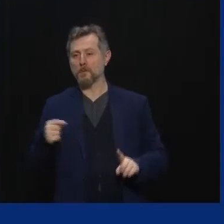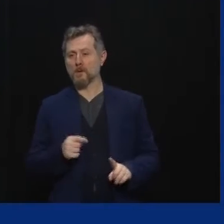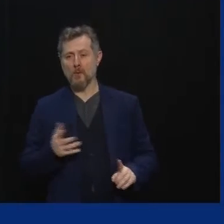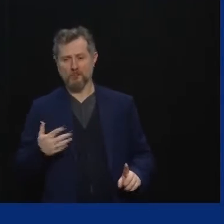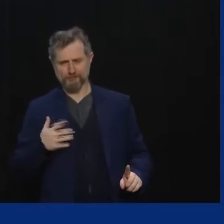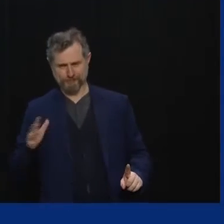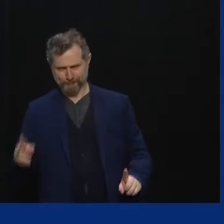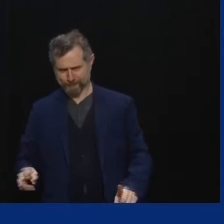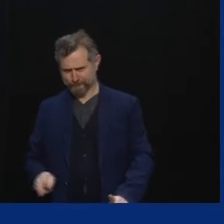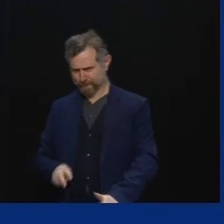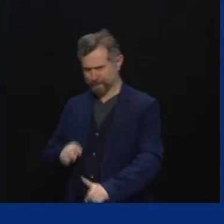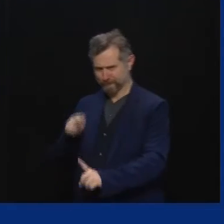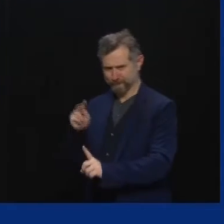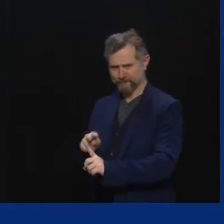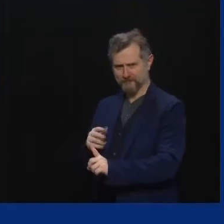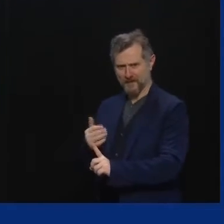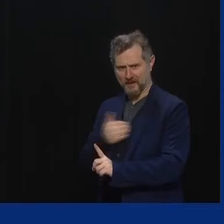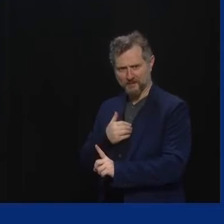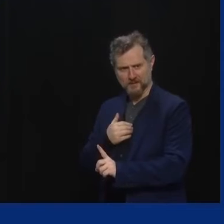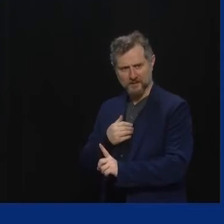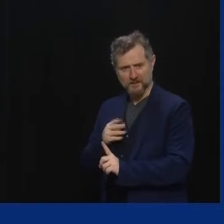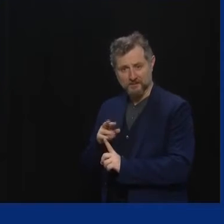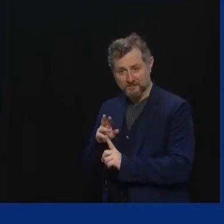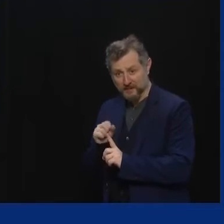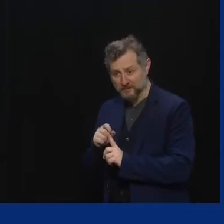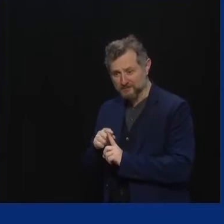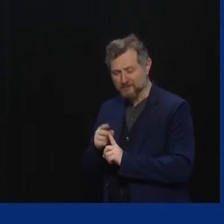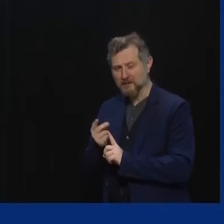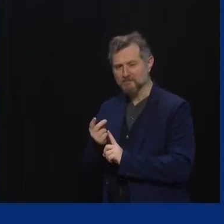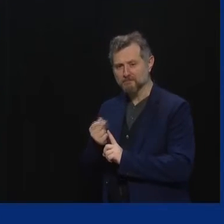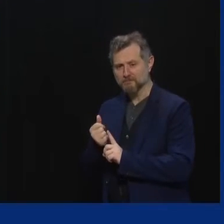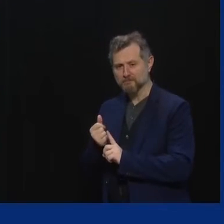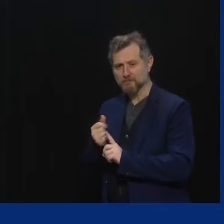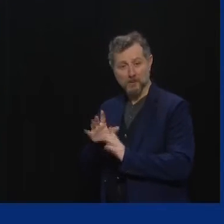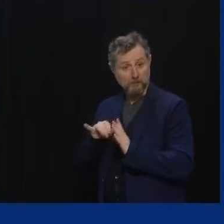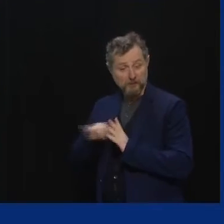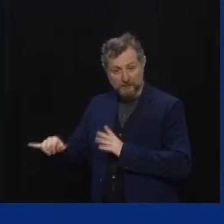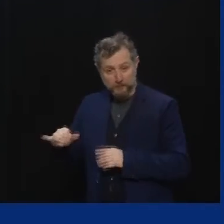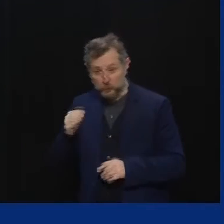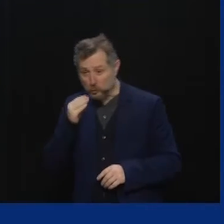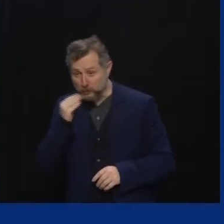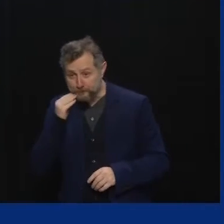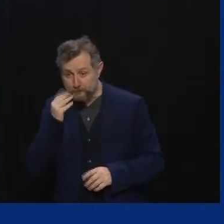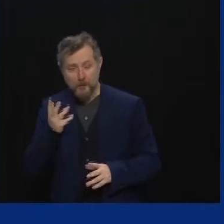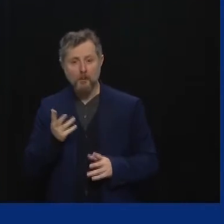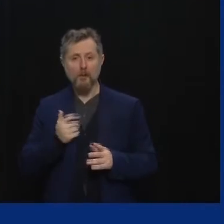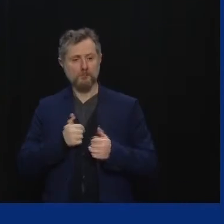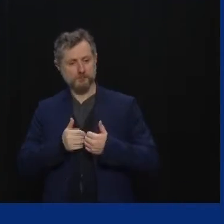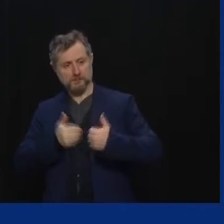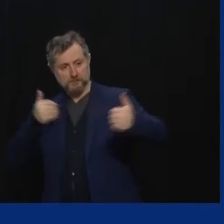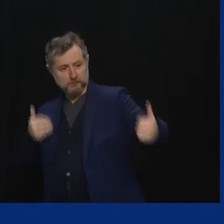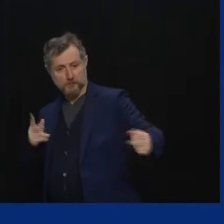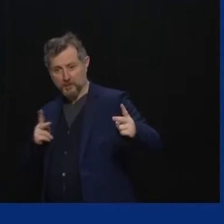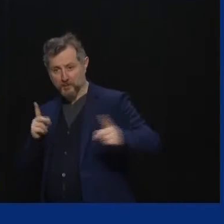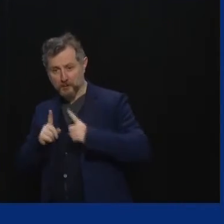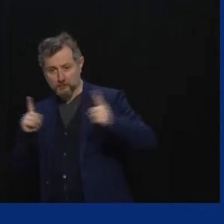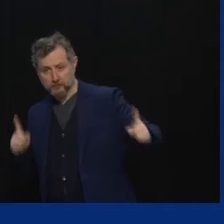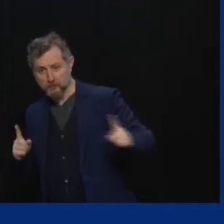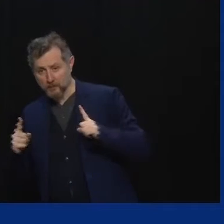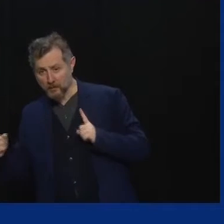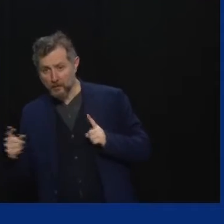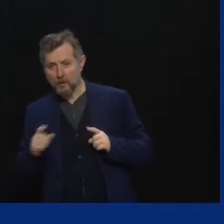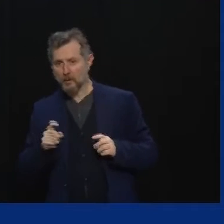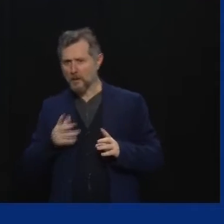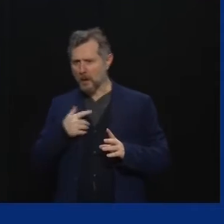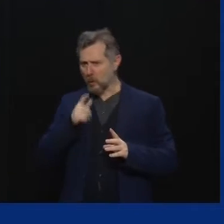the virus, and that they then immediately stay home, stay away from people, and then we can contact trace. So we'll be re-upping all the